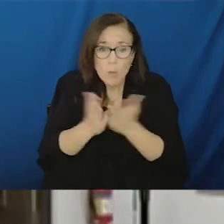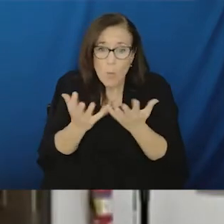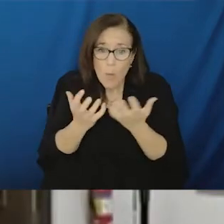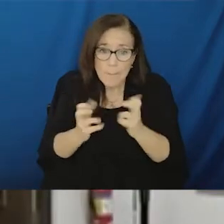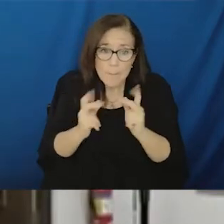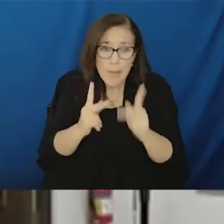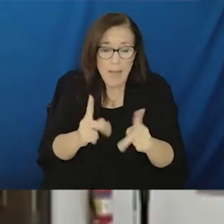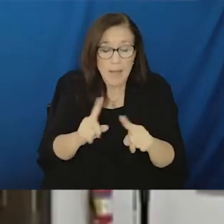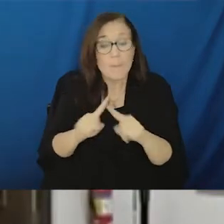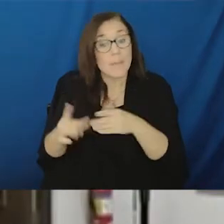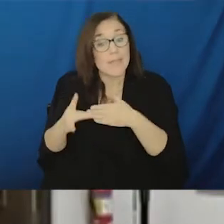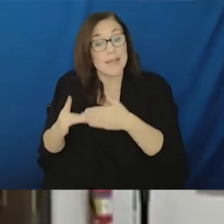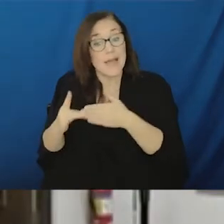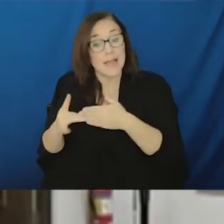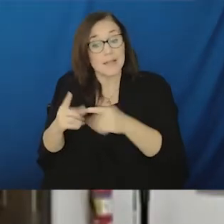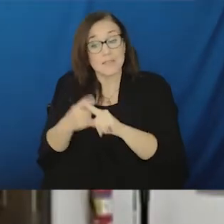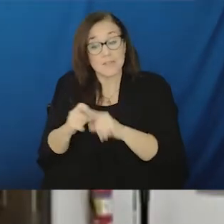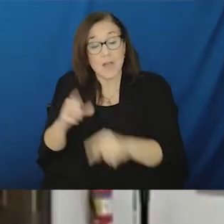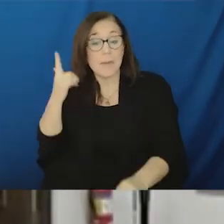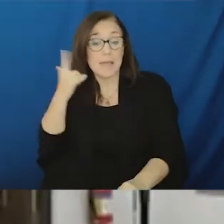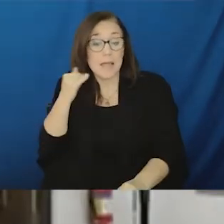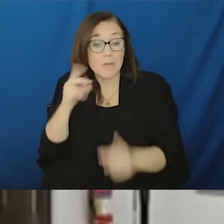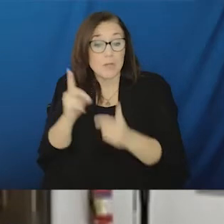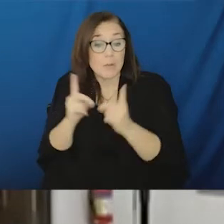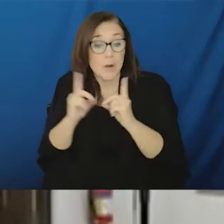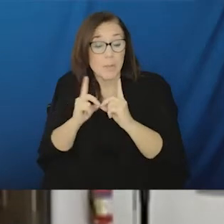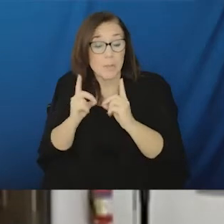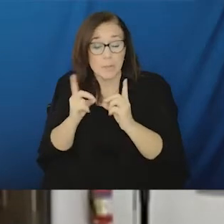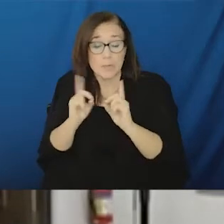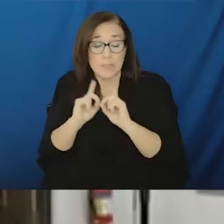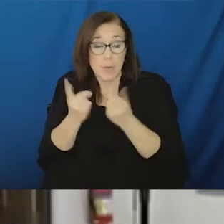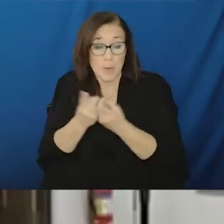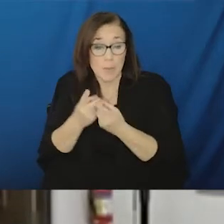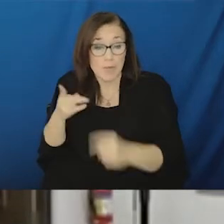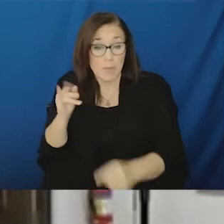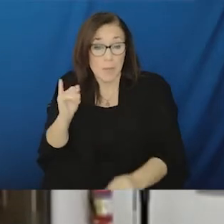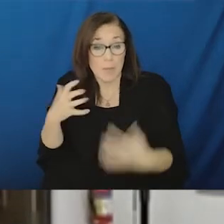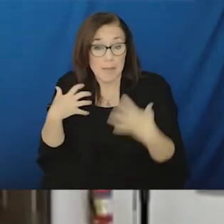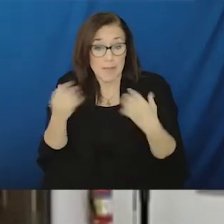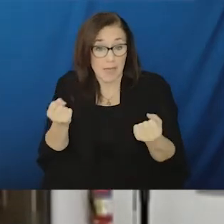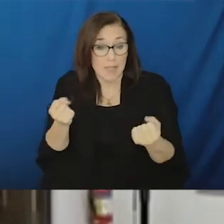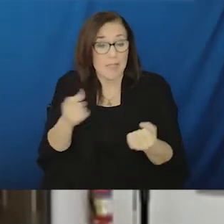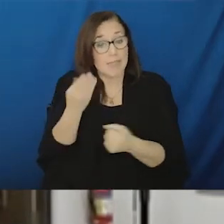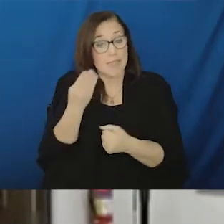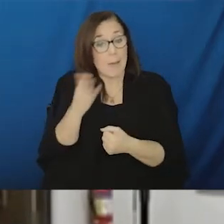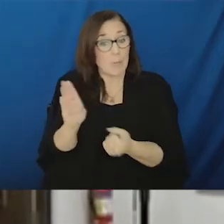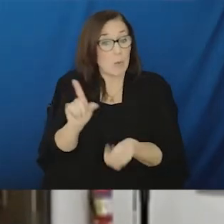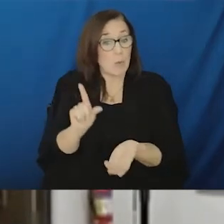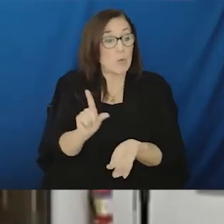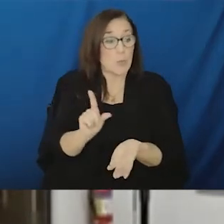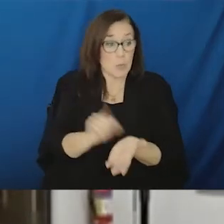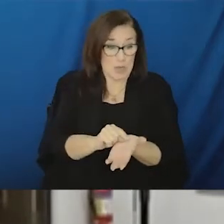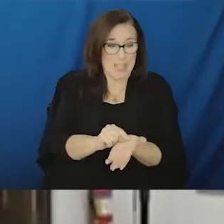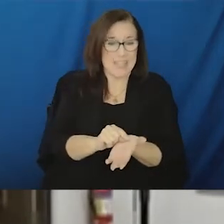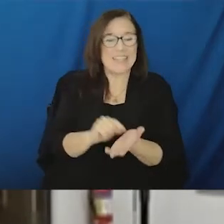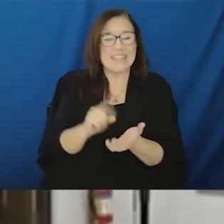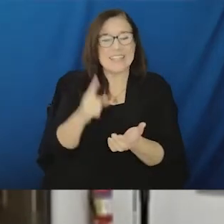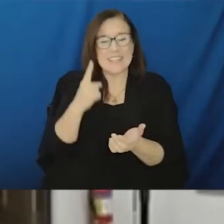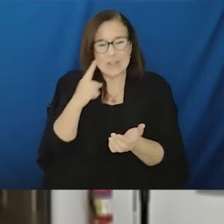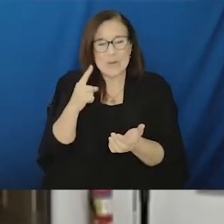Department of Public Health in the blueprint for return to K-12 has not changed its guidelines